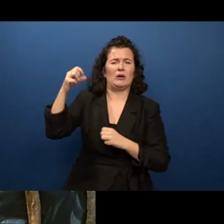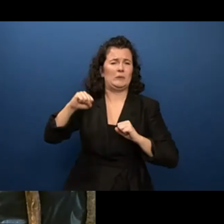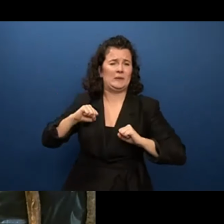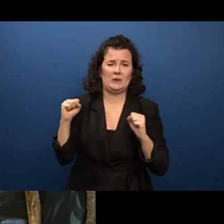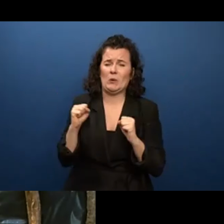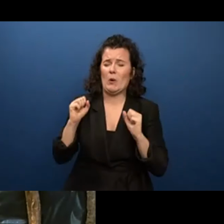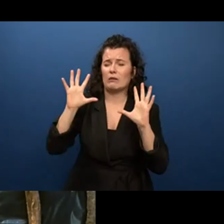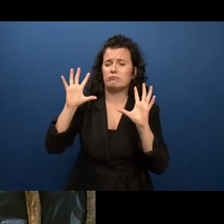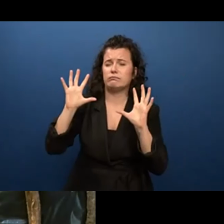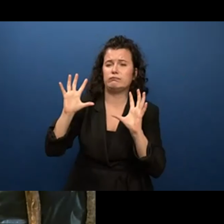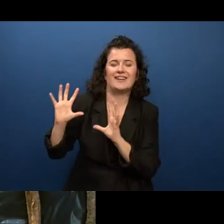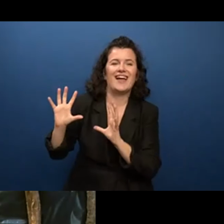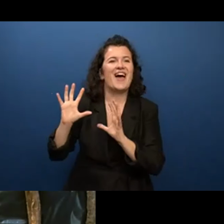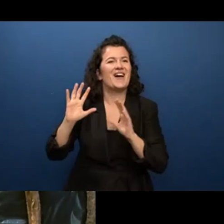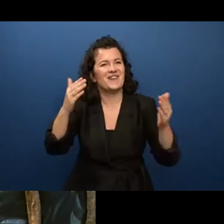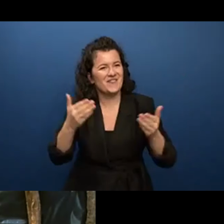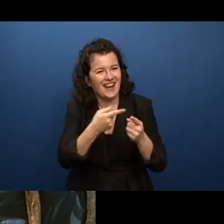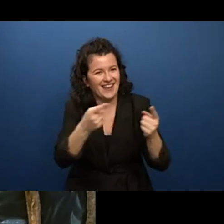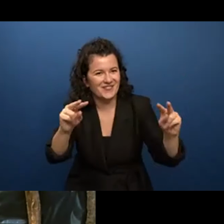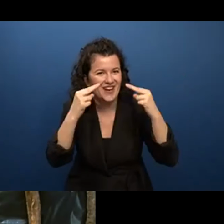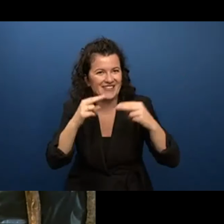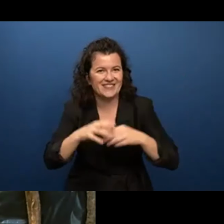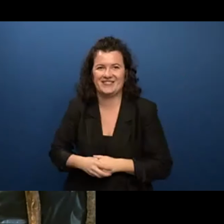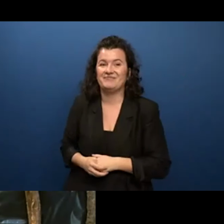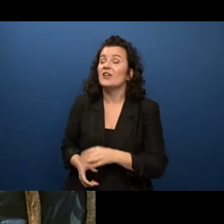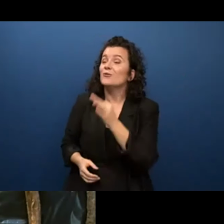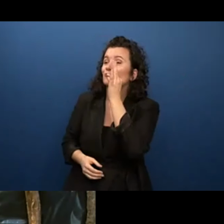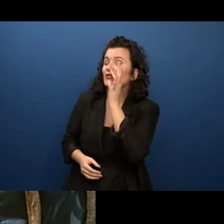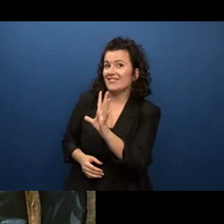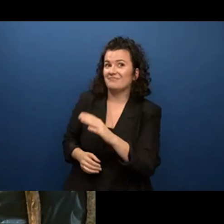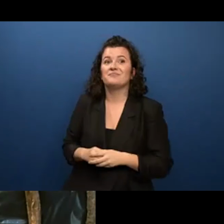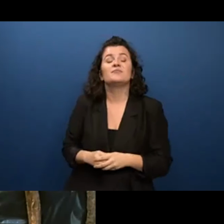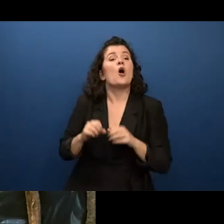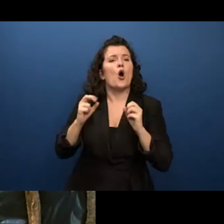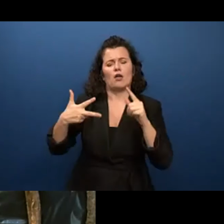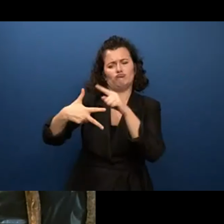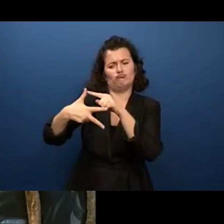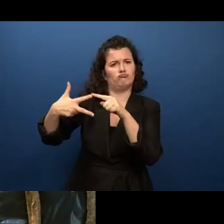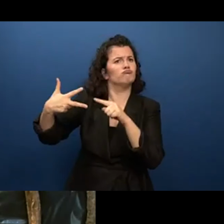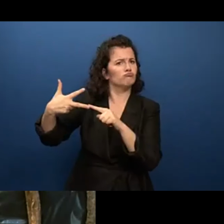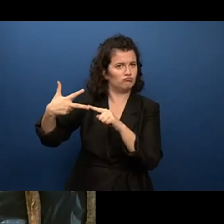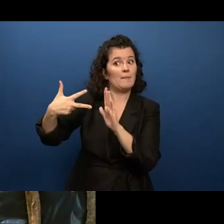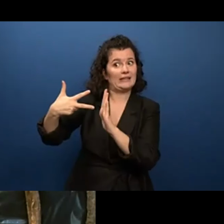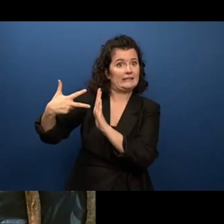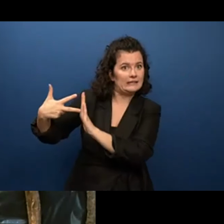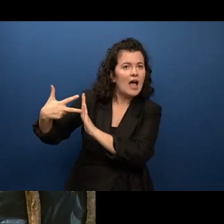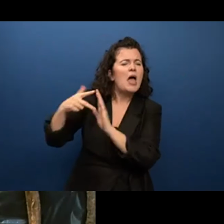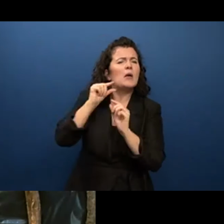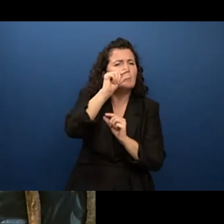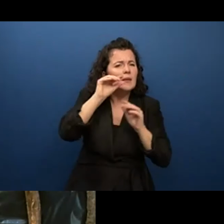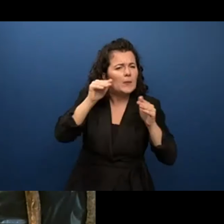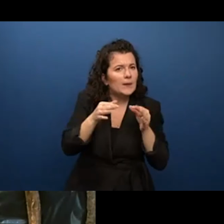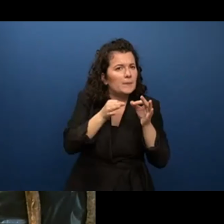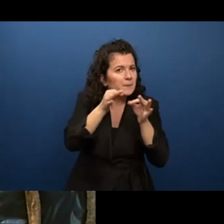Brilliant. Okay, so before we get started on our speakers, I'm just going to give a short introduction to the